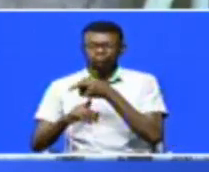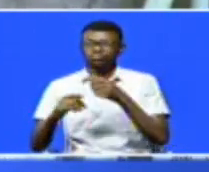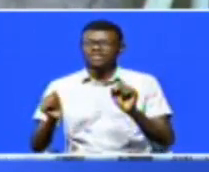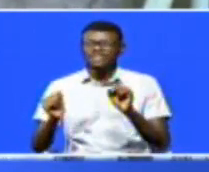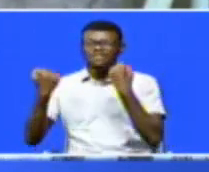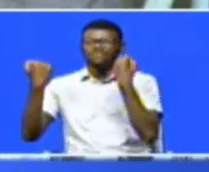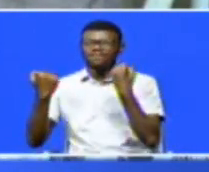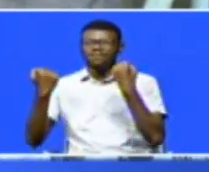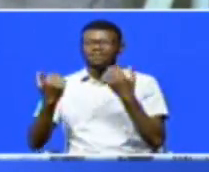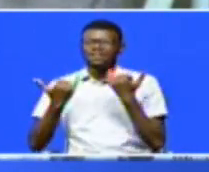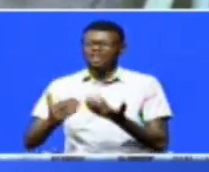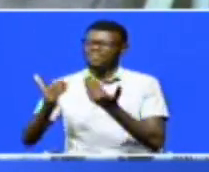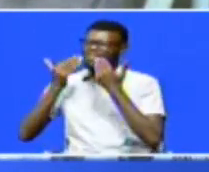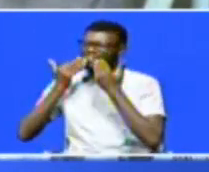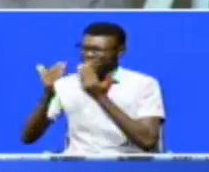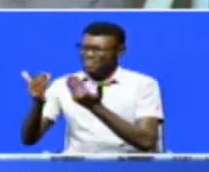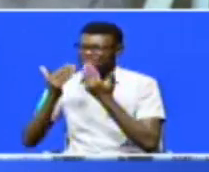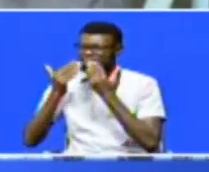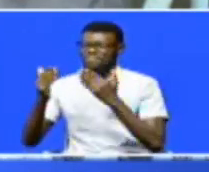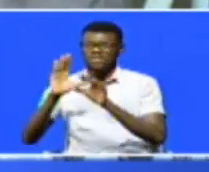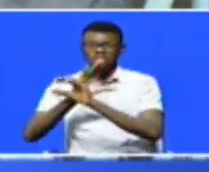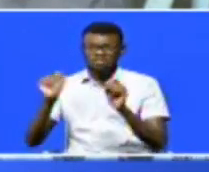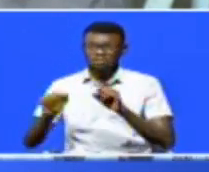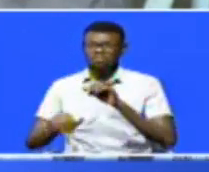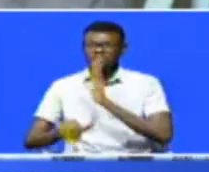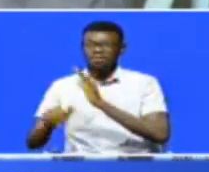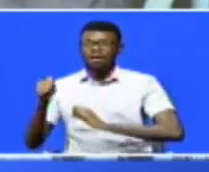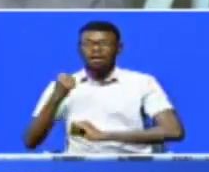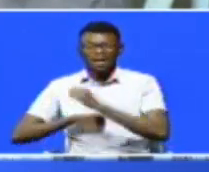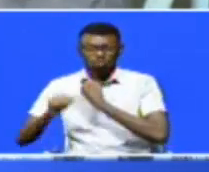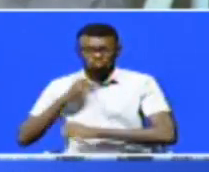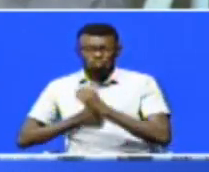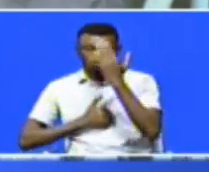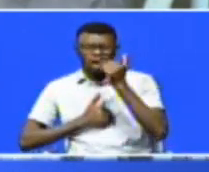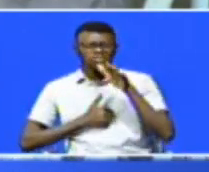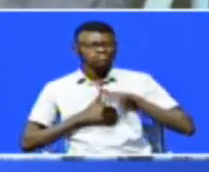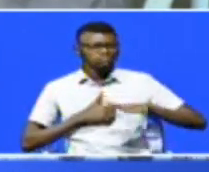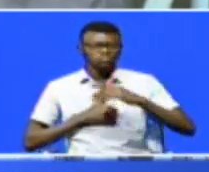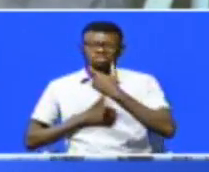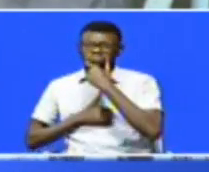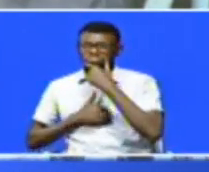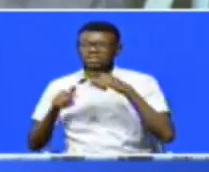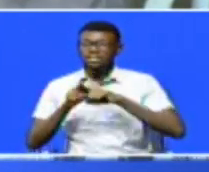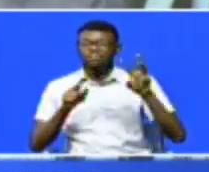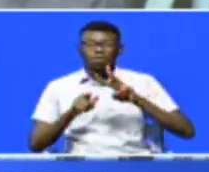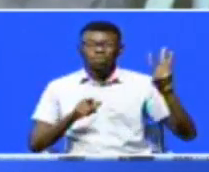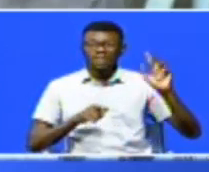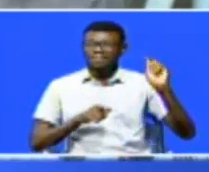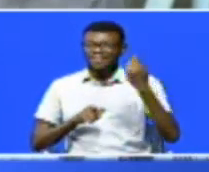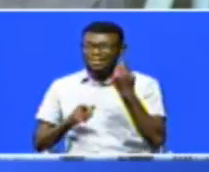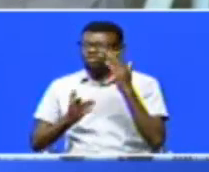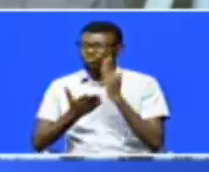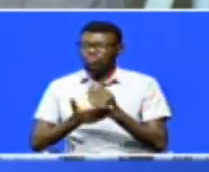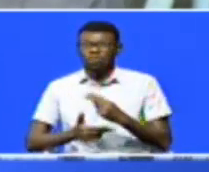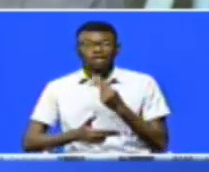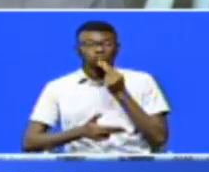I therefore want to thank the President very much for this step he's taken, because in this region, Nyanza region and Western region, sugar